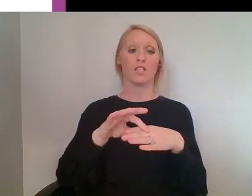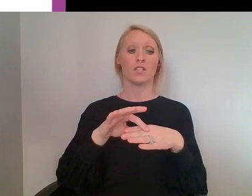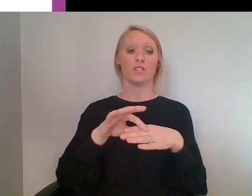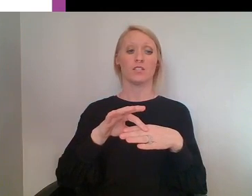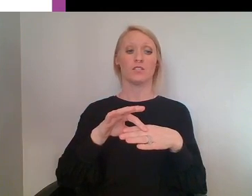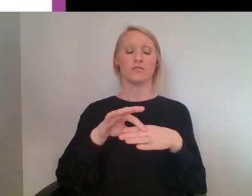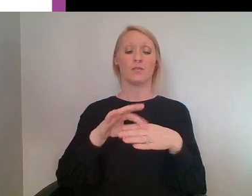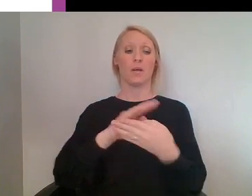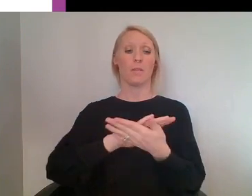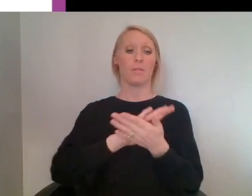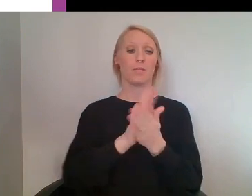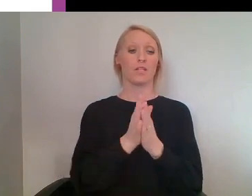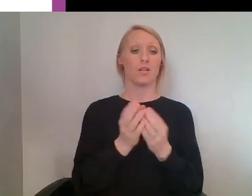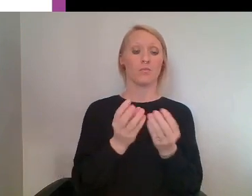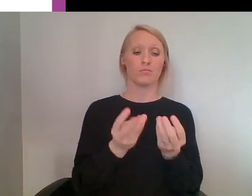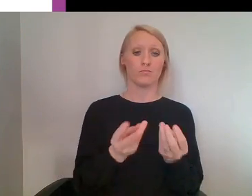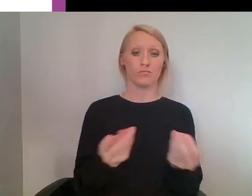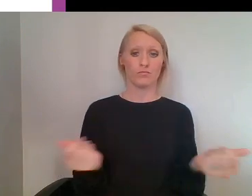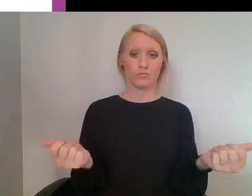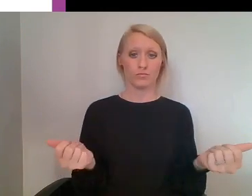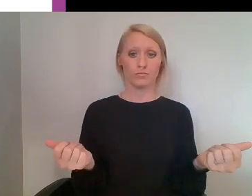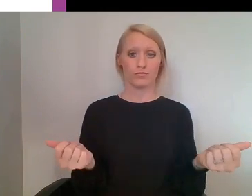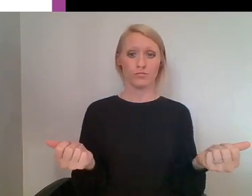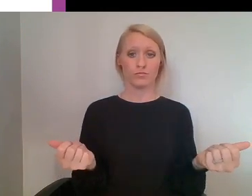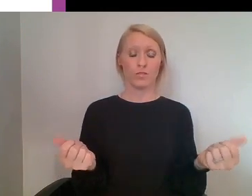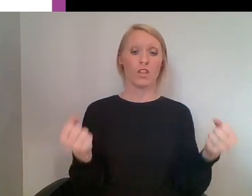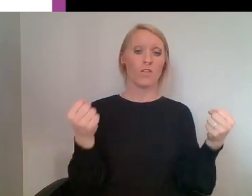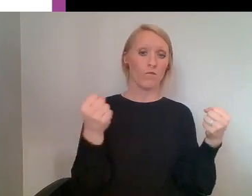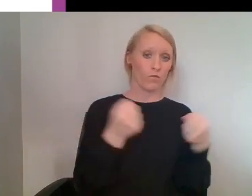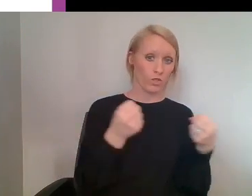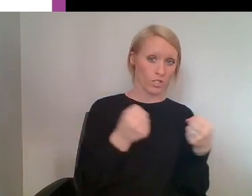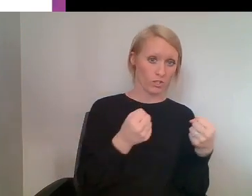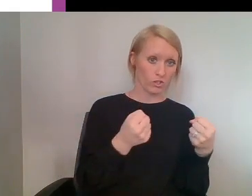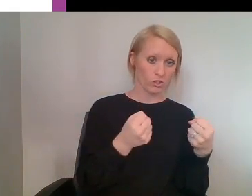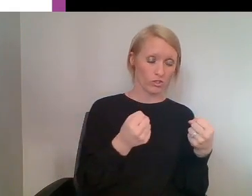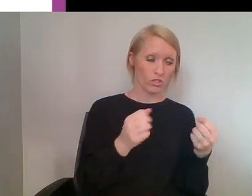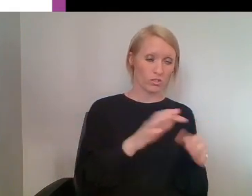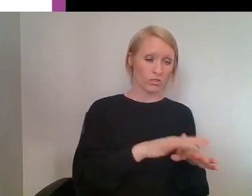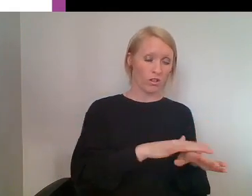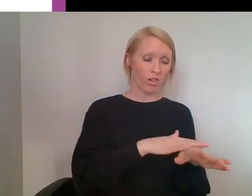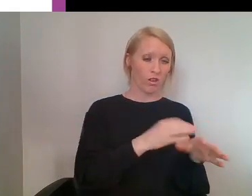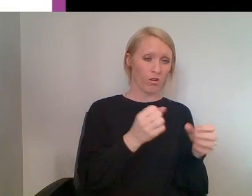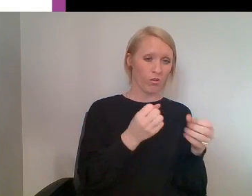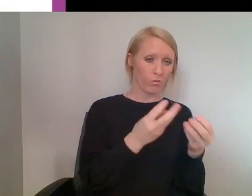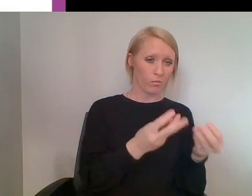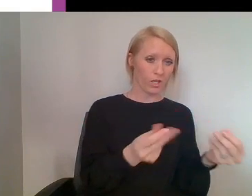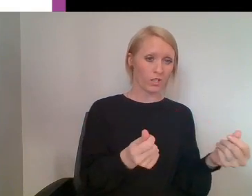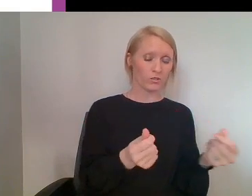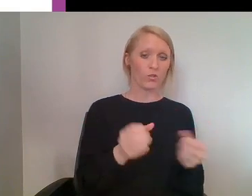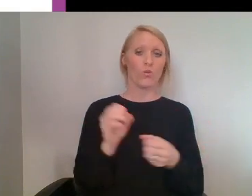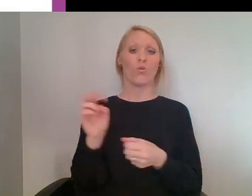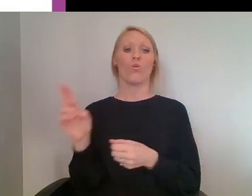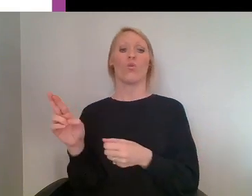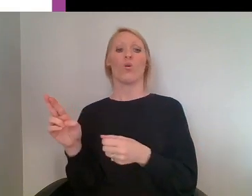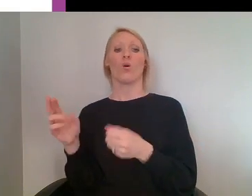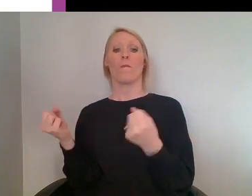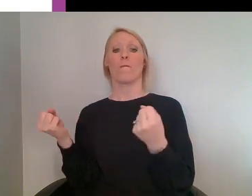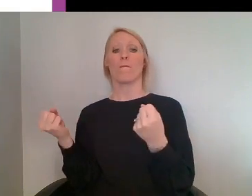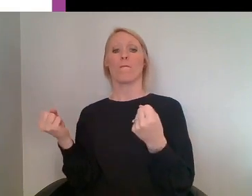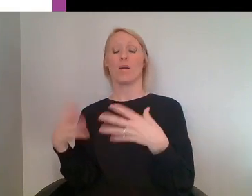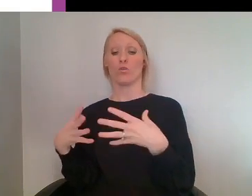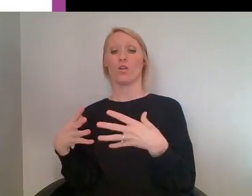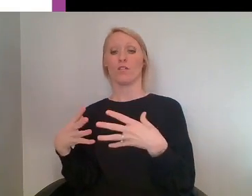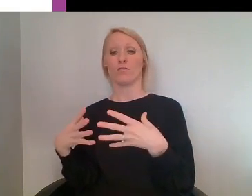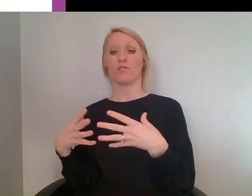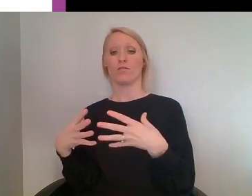all day long. You don't want to put them in a bowl of water. It's either in the fridge for a slow defrost or like in the microwave if you need it a little faster. And avoid eating